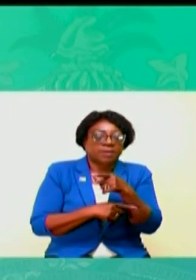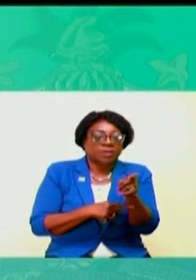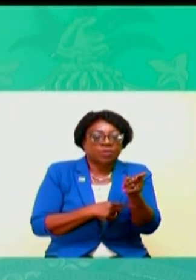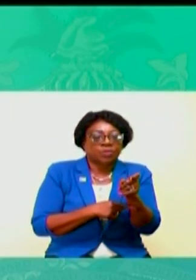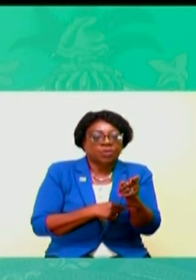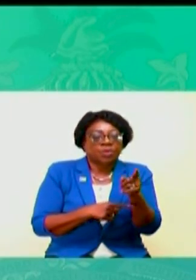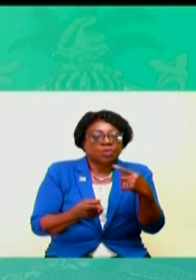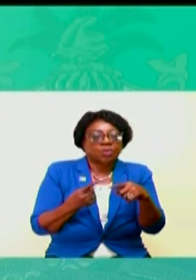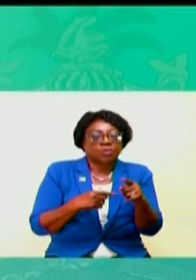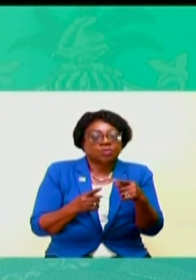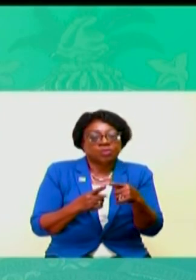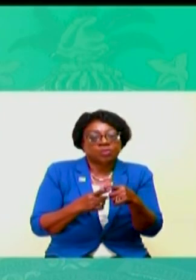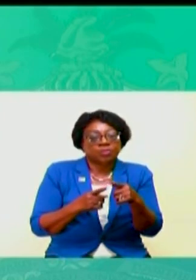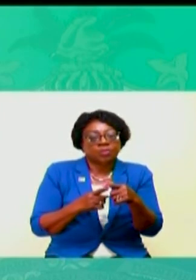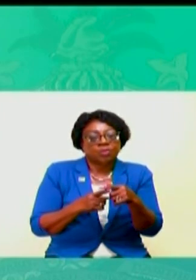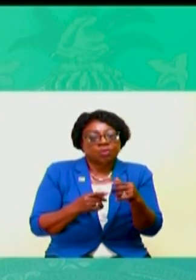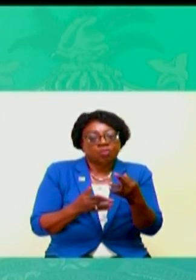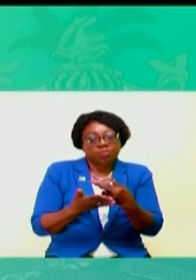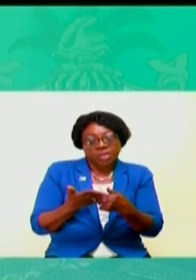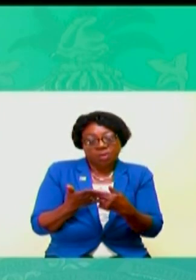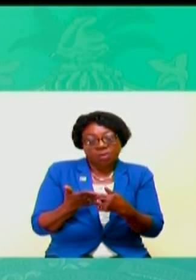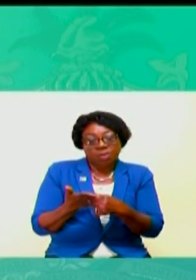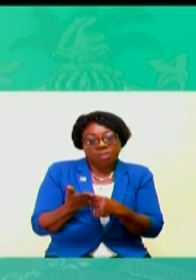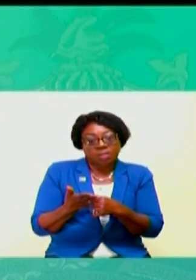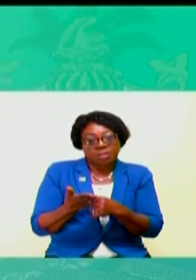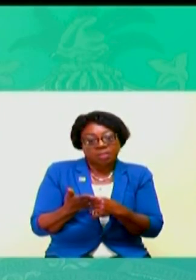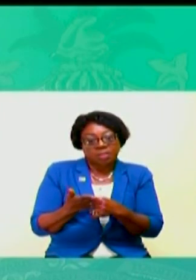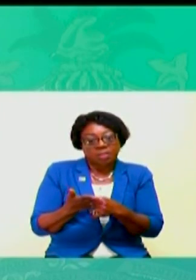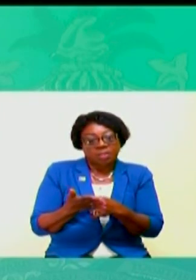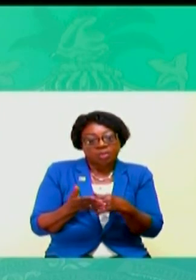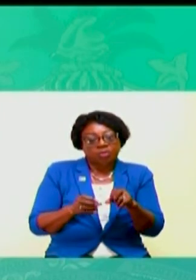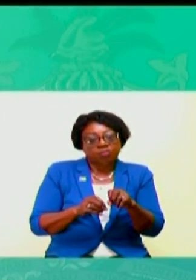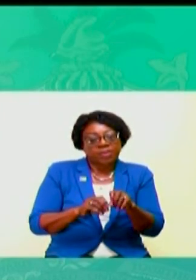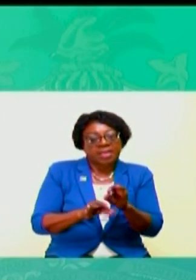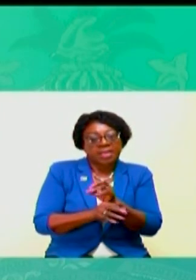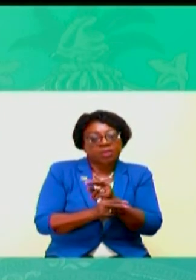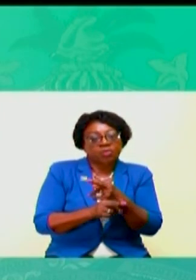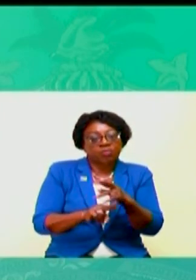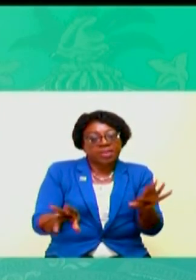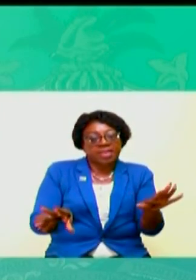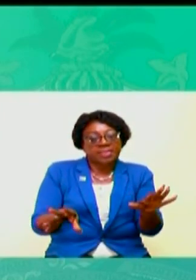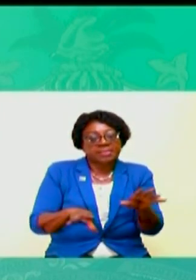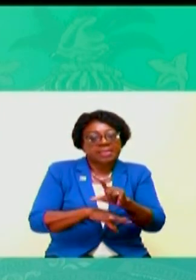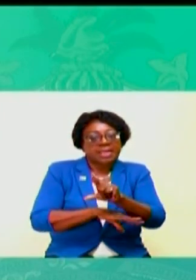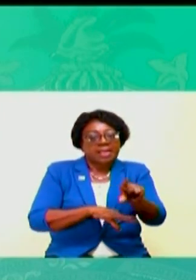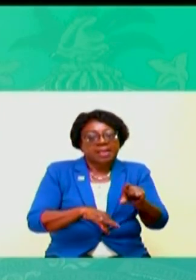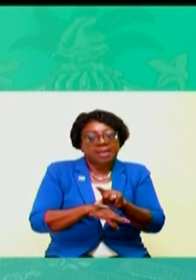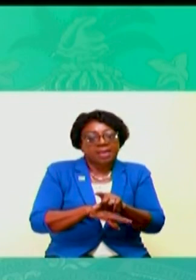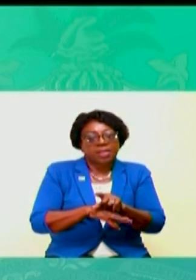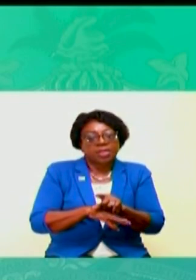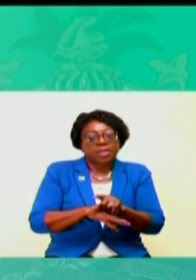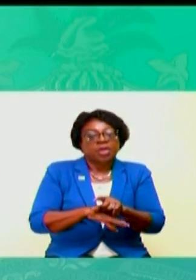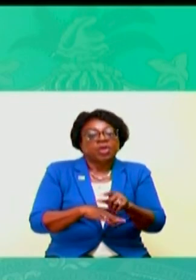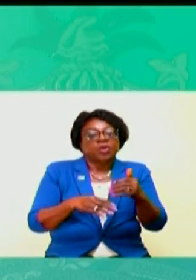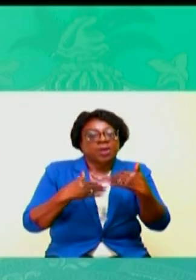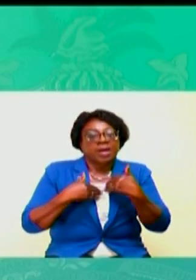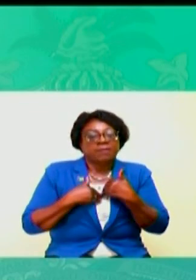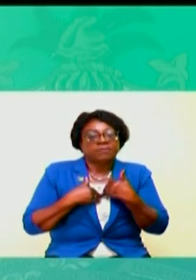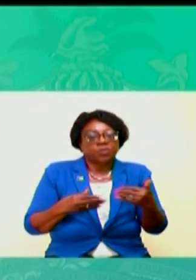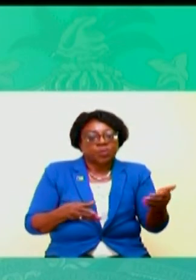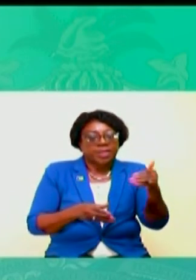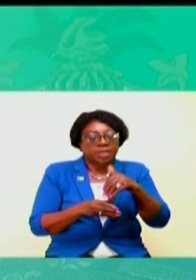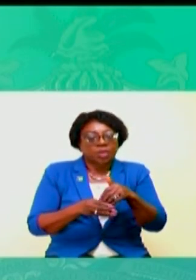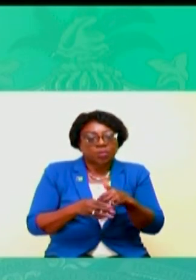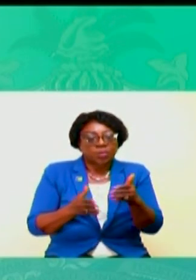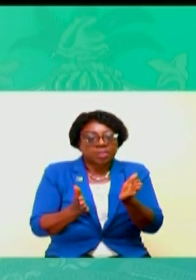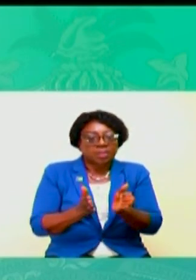whenever you go to record or you do these land transactions, you have to record the plan. Yeah. And that is fundamental